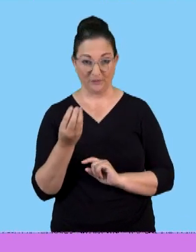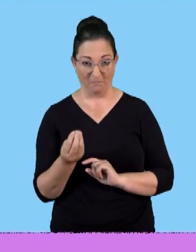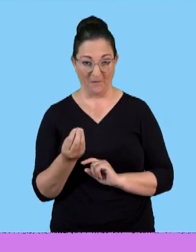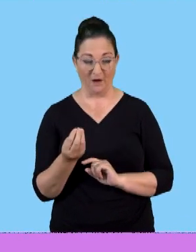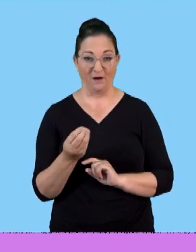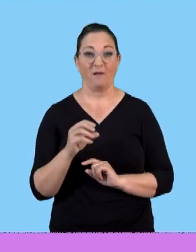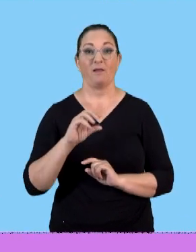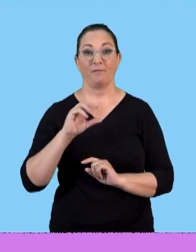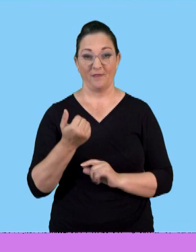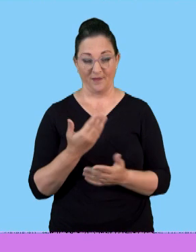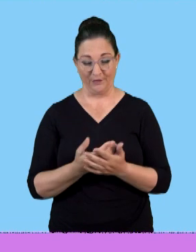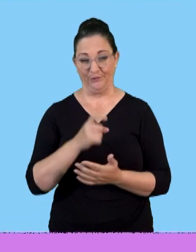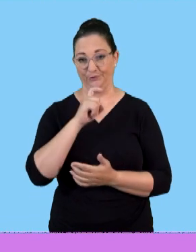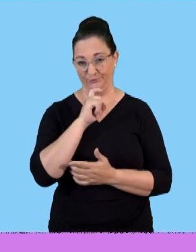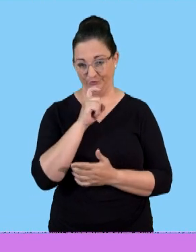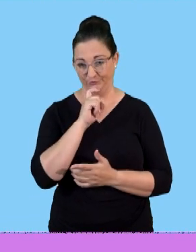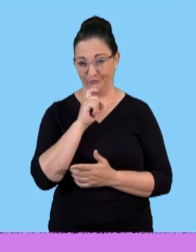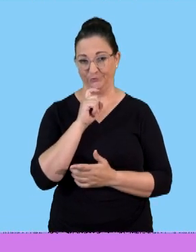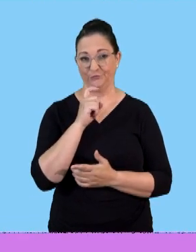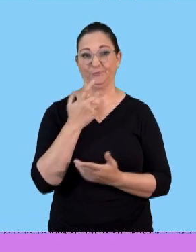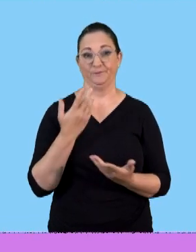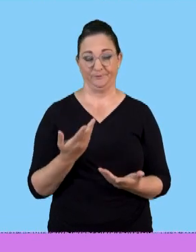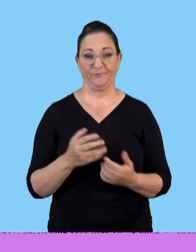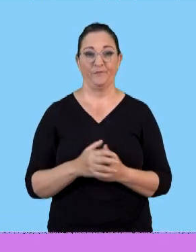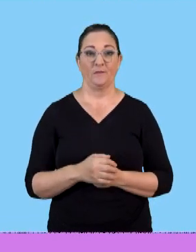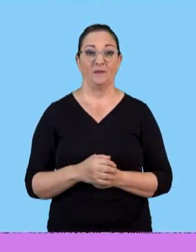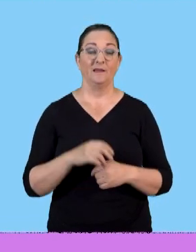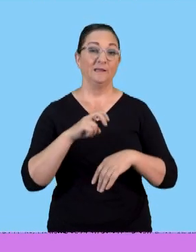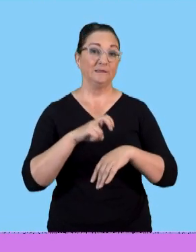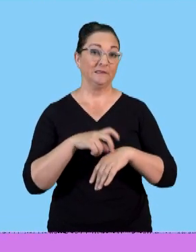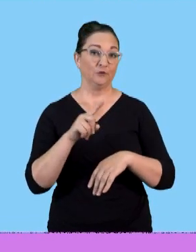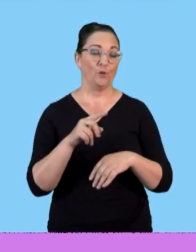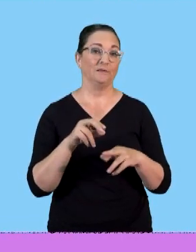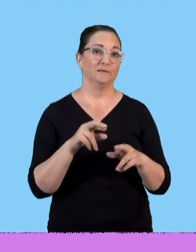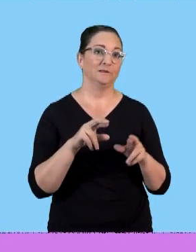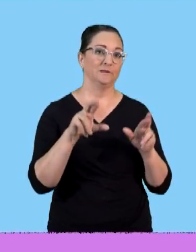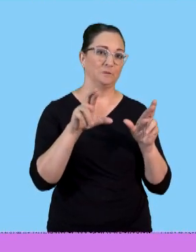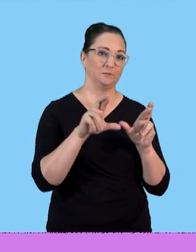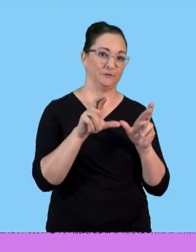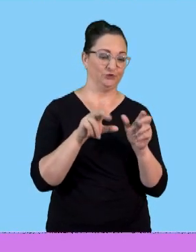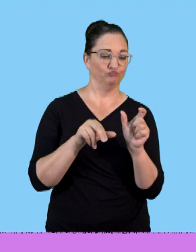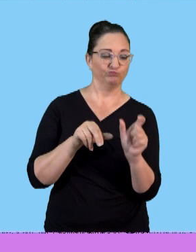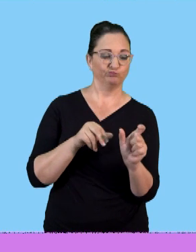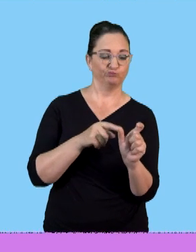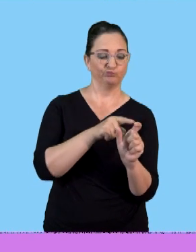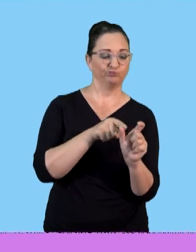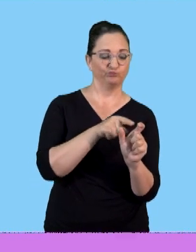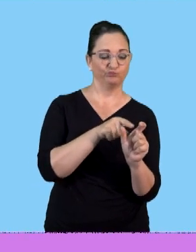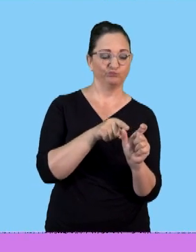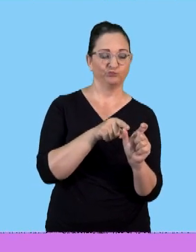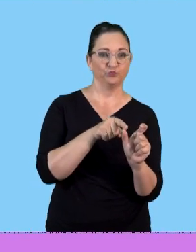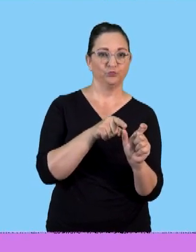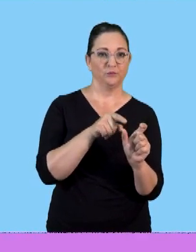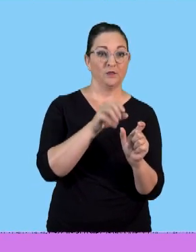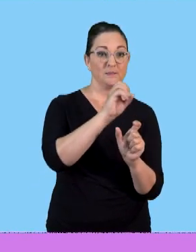I'll go and use it to determine the actual distance. Now, first of all, I need to measure, right, my bar scale. So